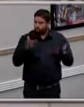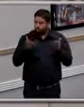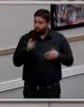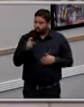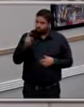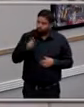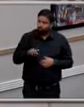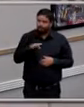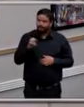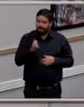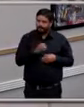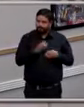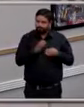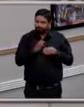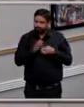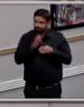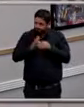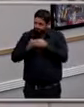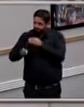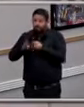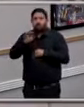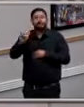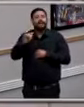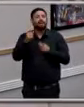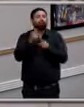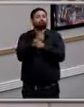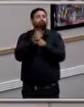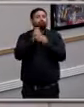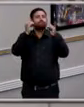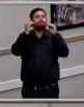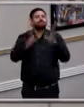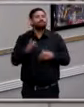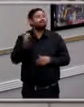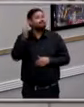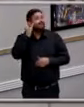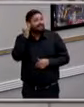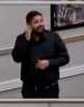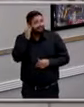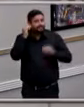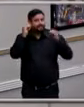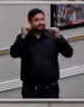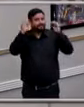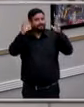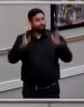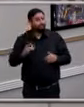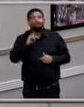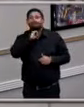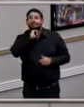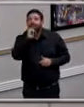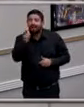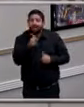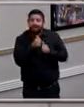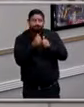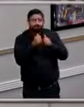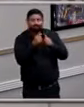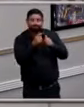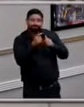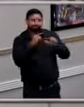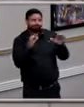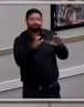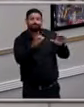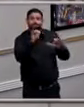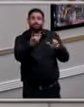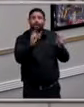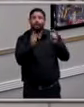done by the regular teacher. If for some reason the teacher is not doing those accommodations, please